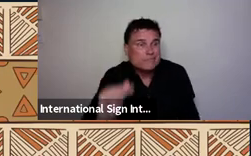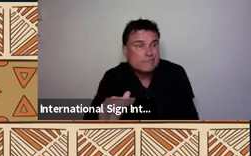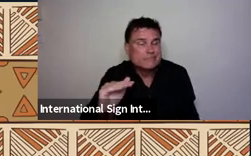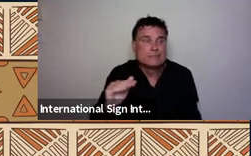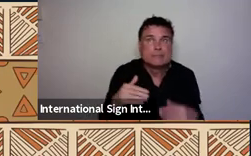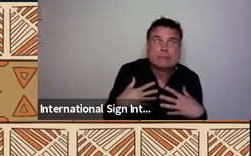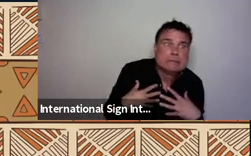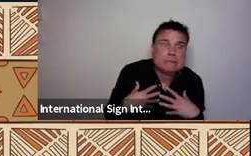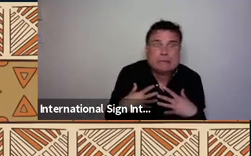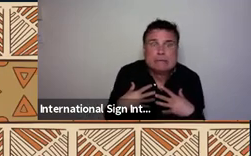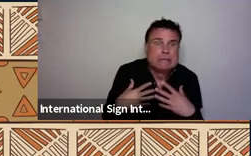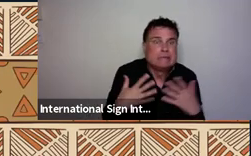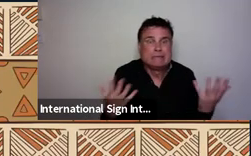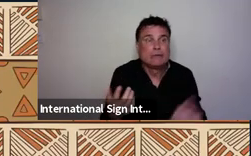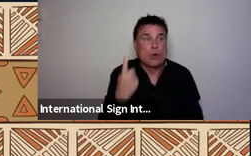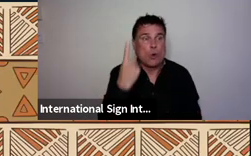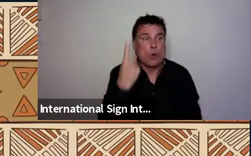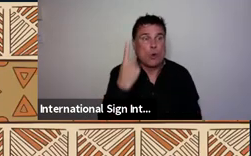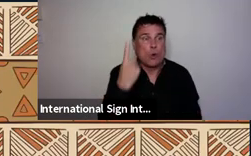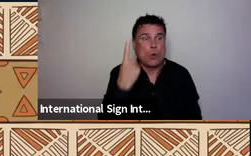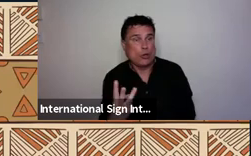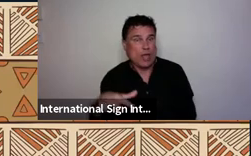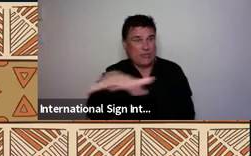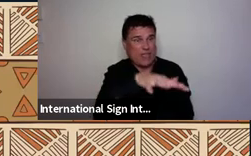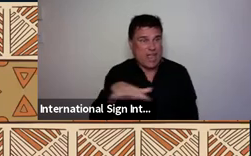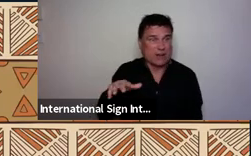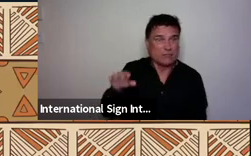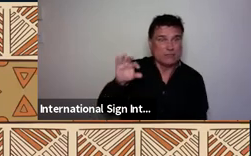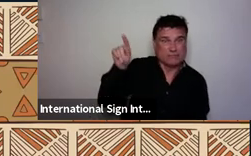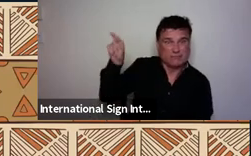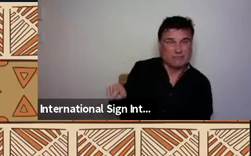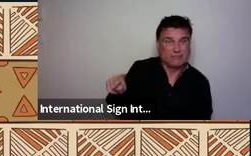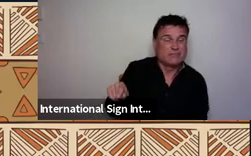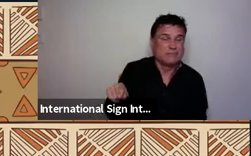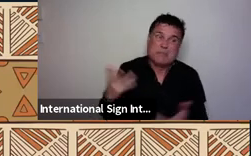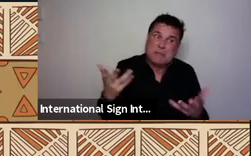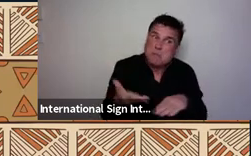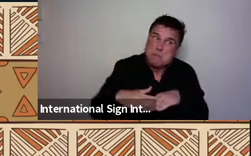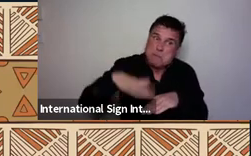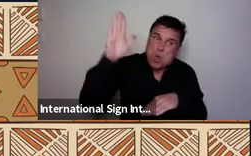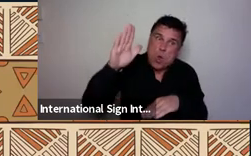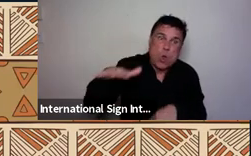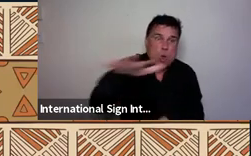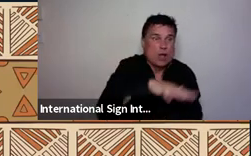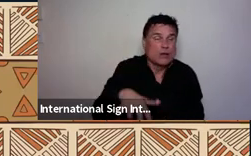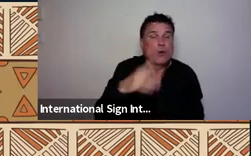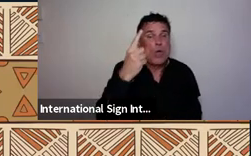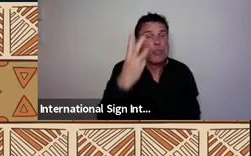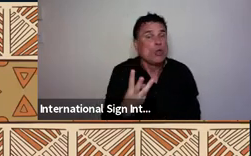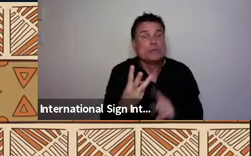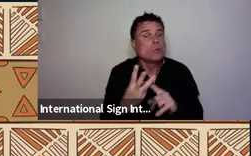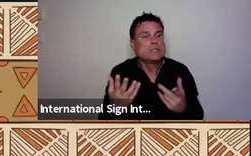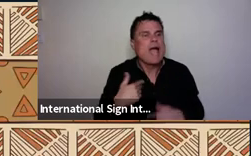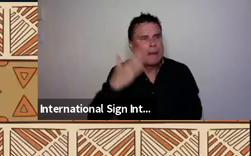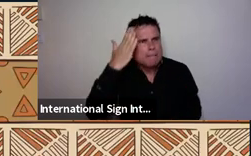third, I would imagine actually it's even more in reality, reported that mental health and psychosocial